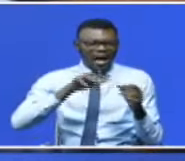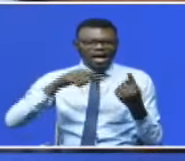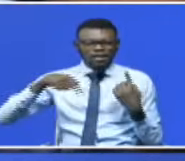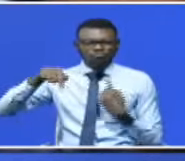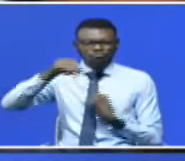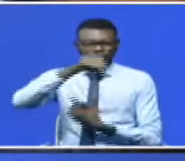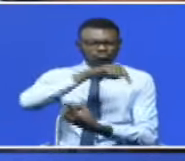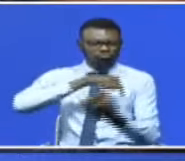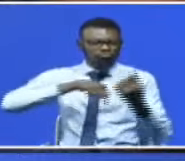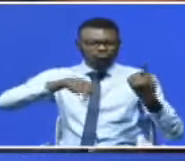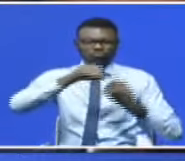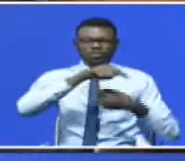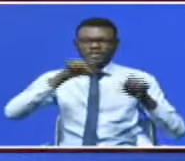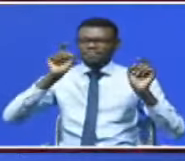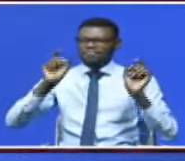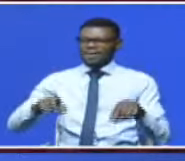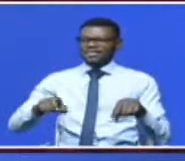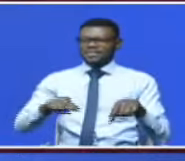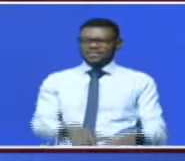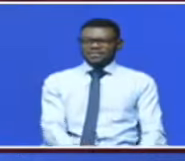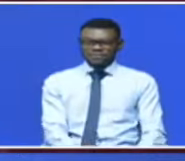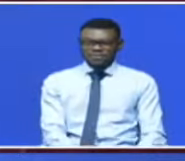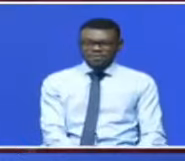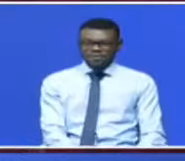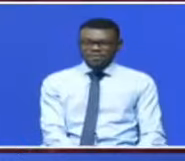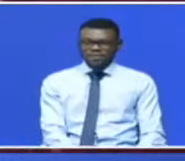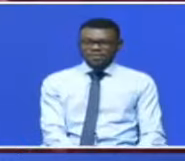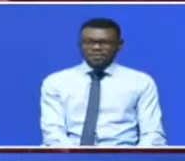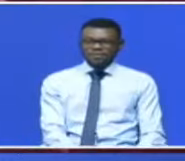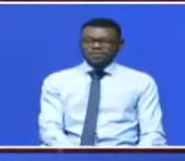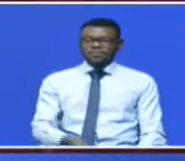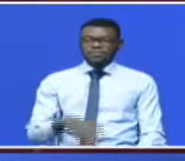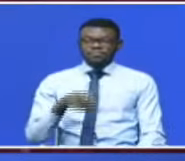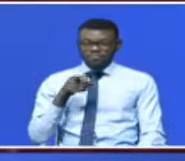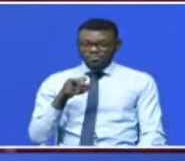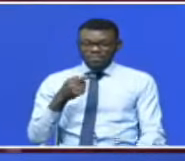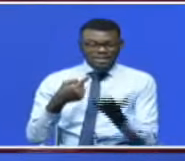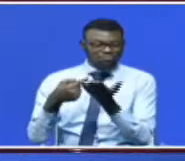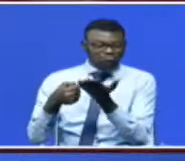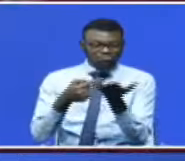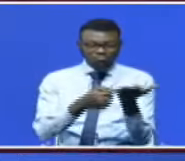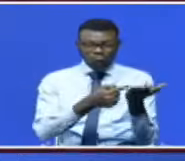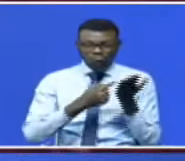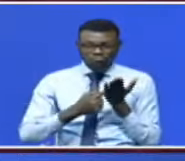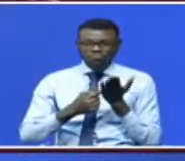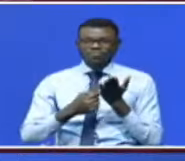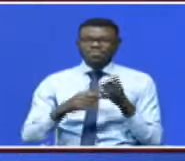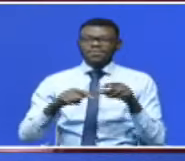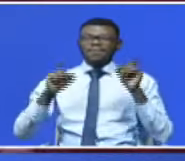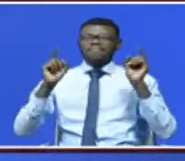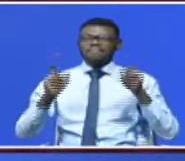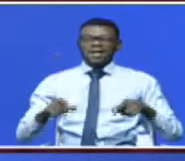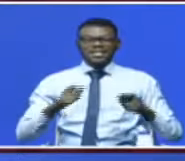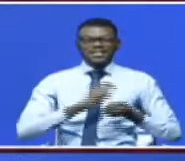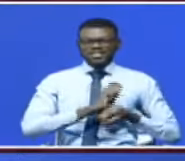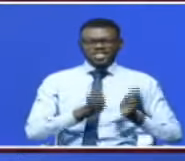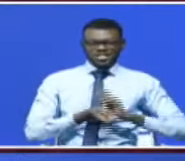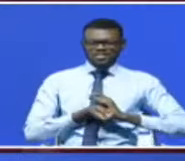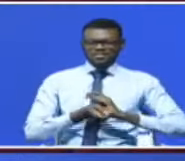to the other, to the other. Hii mjadala lazima tutabadilisha.